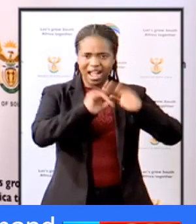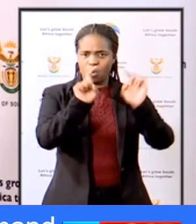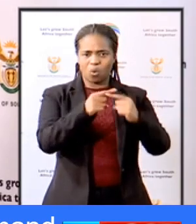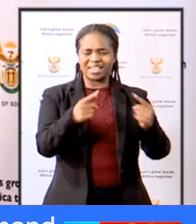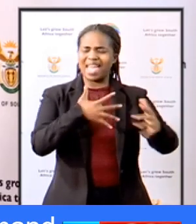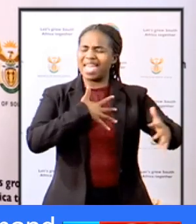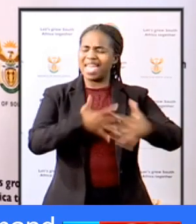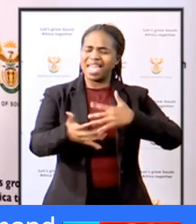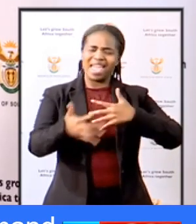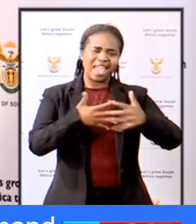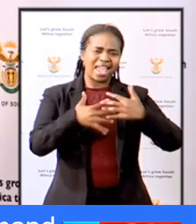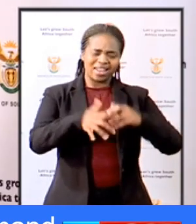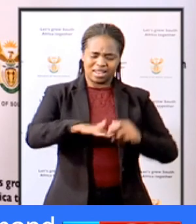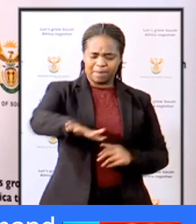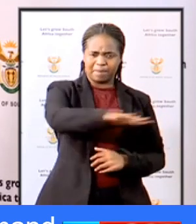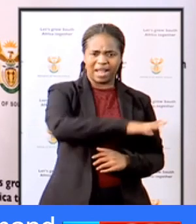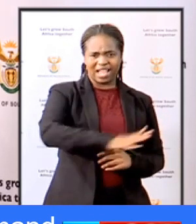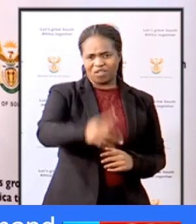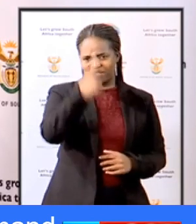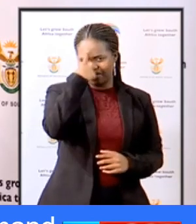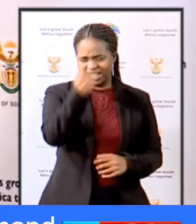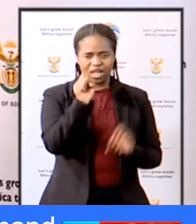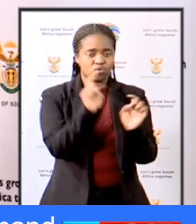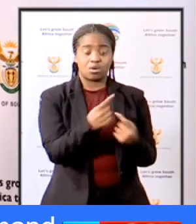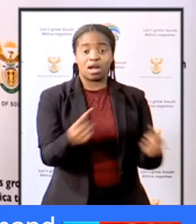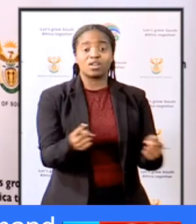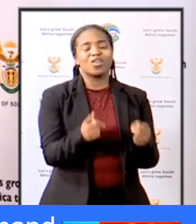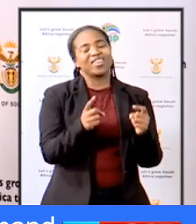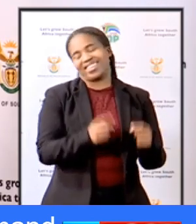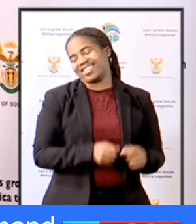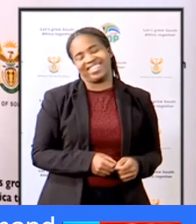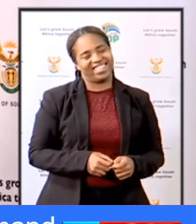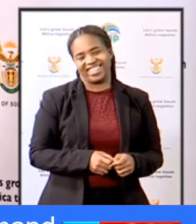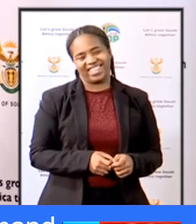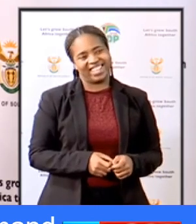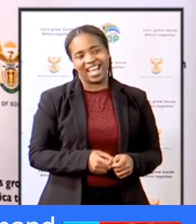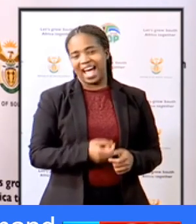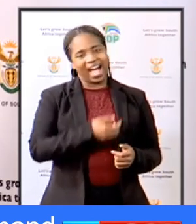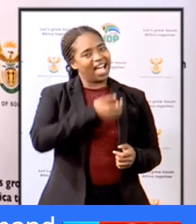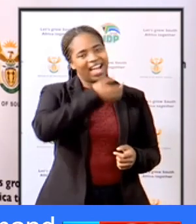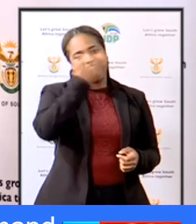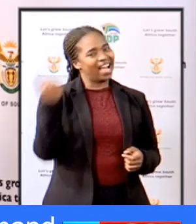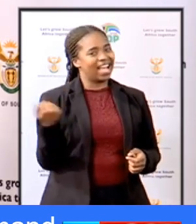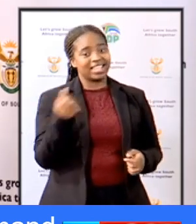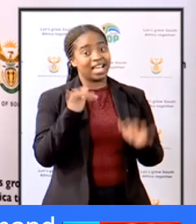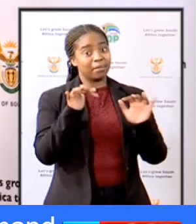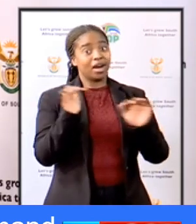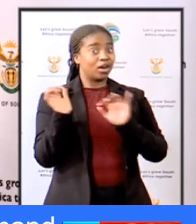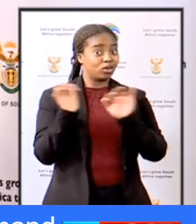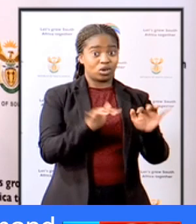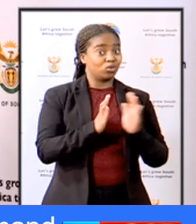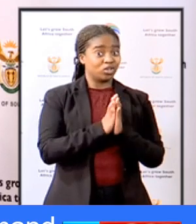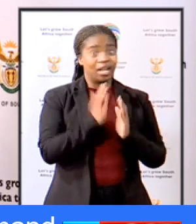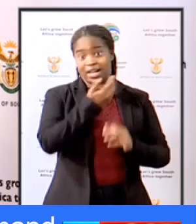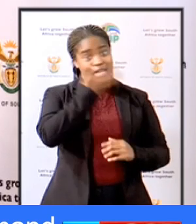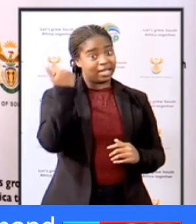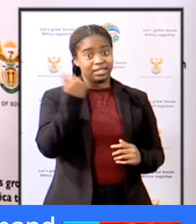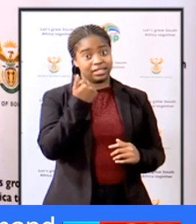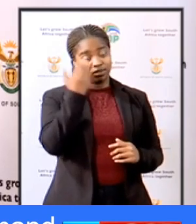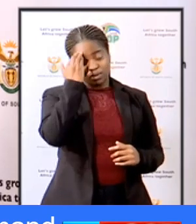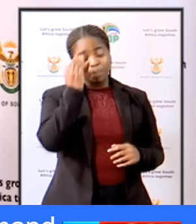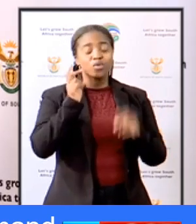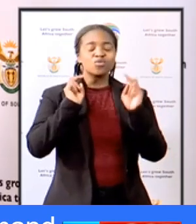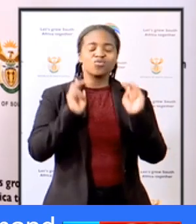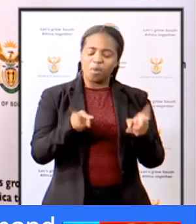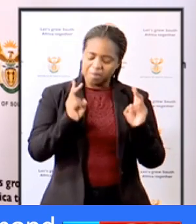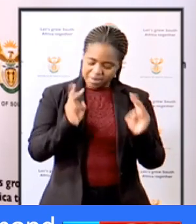worship house. So normally our churches, I don't know whether you know how many people go to our churches.